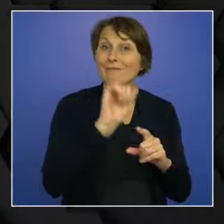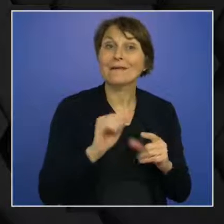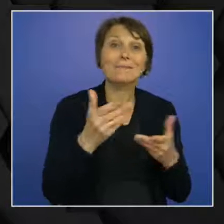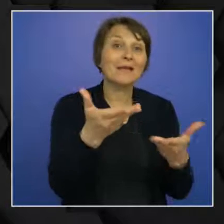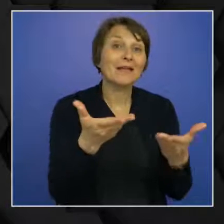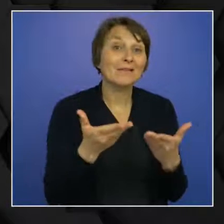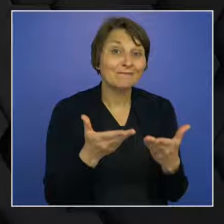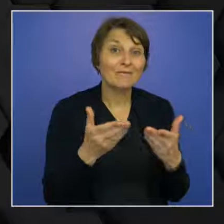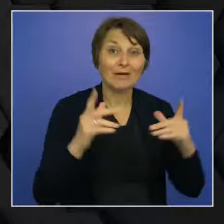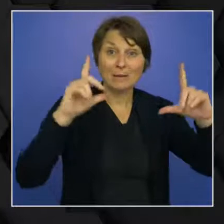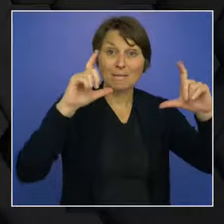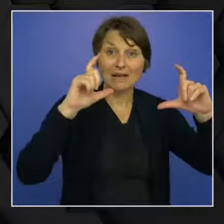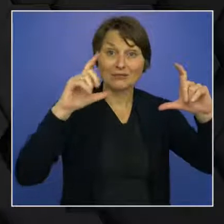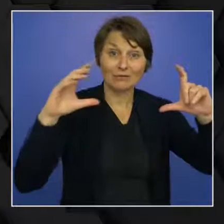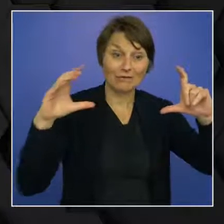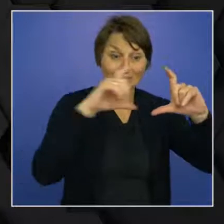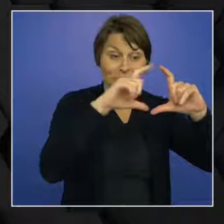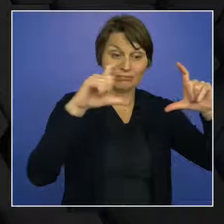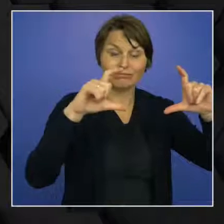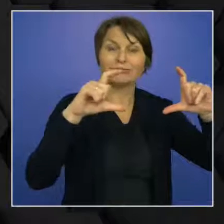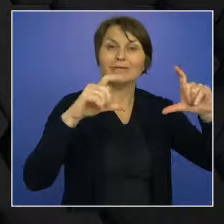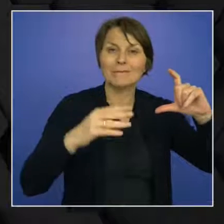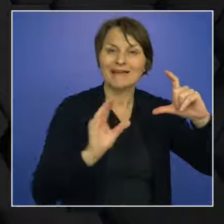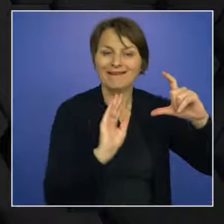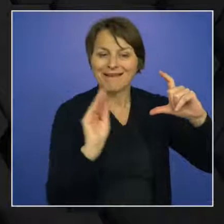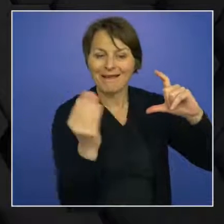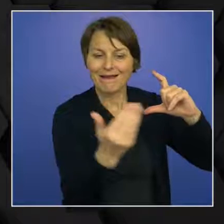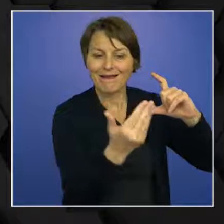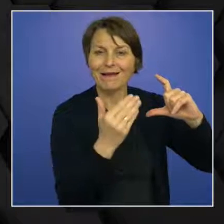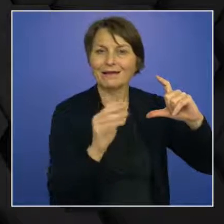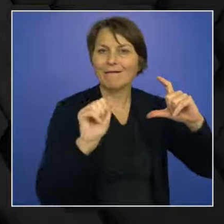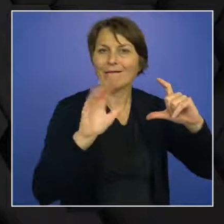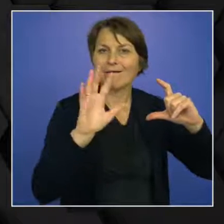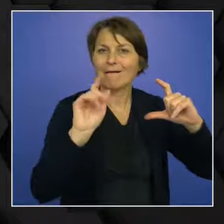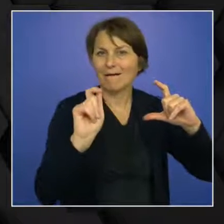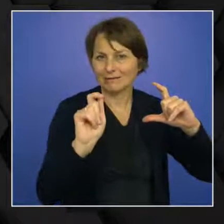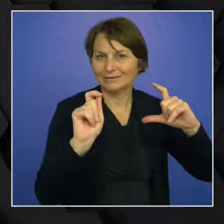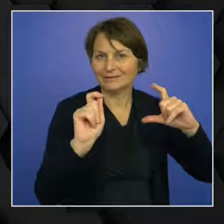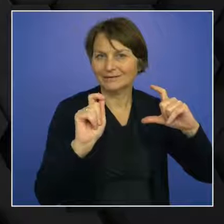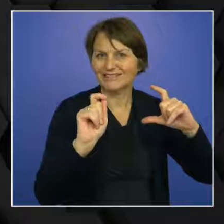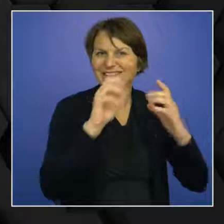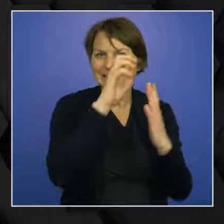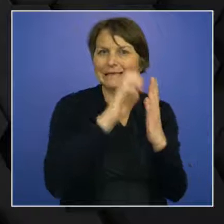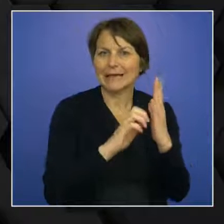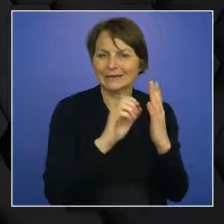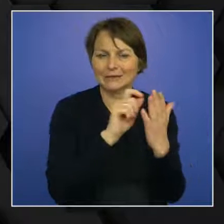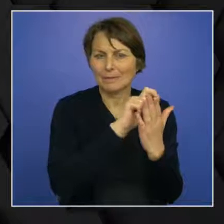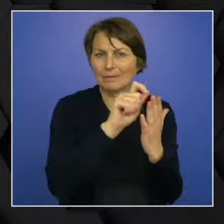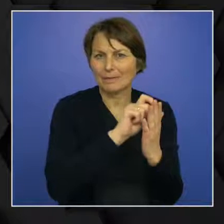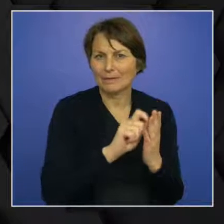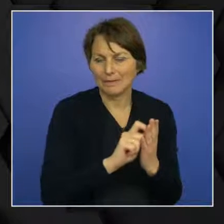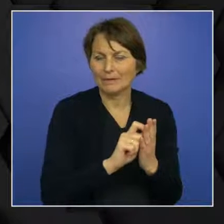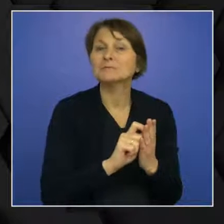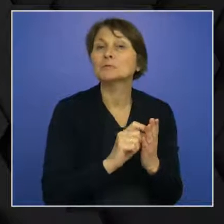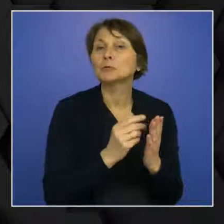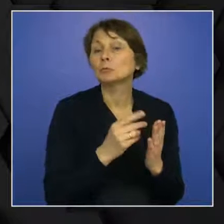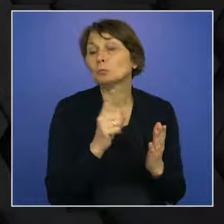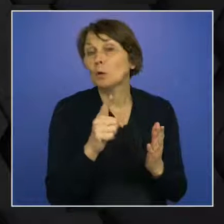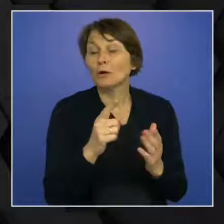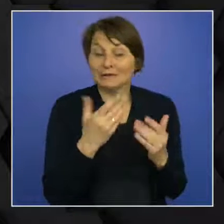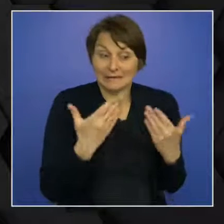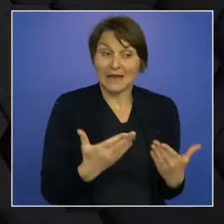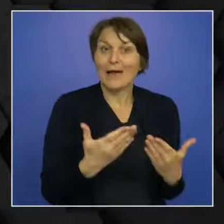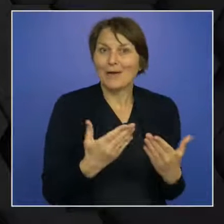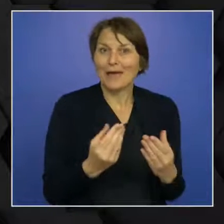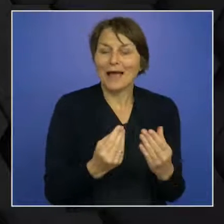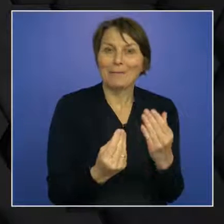just add an alt text to the image. Mhm. And I think sometimes Outlook and Word make suggestions for you now, like, hey, you